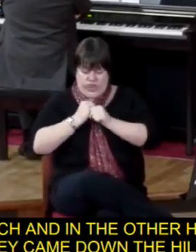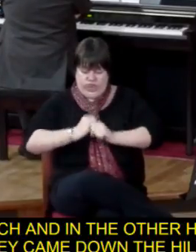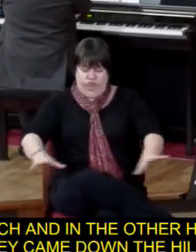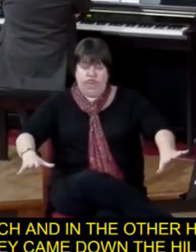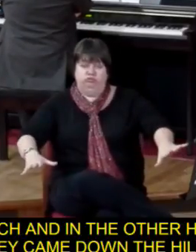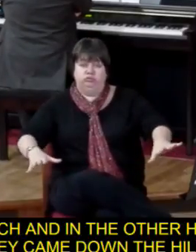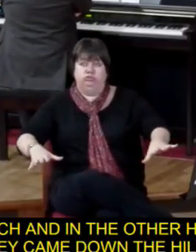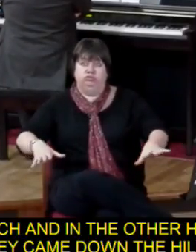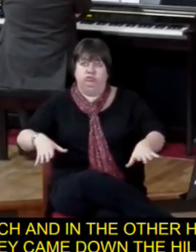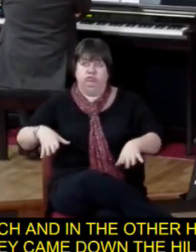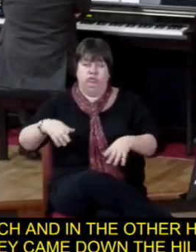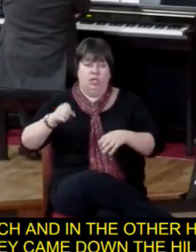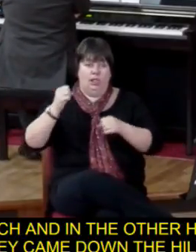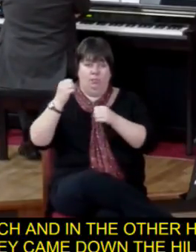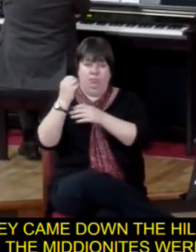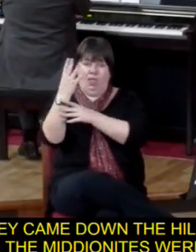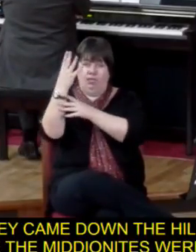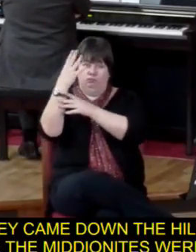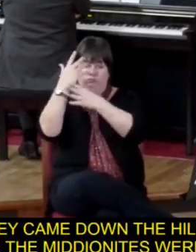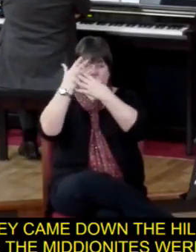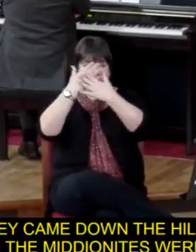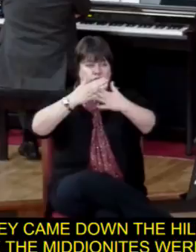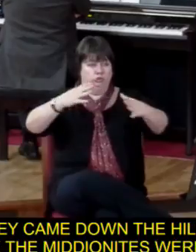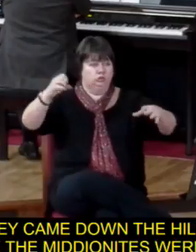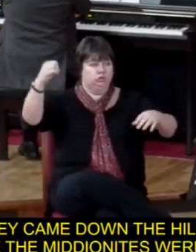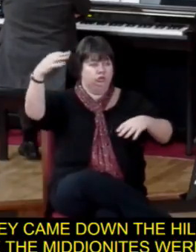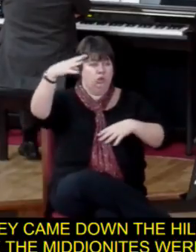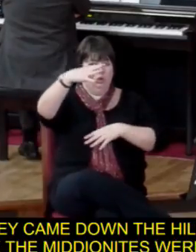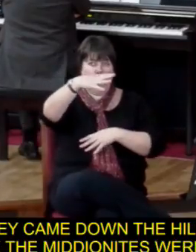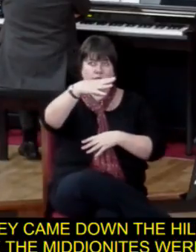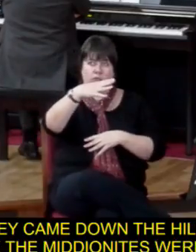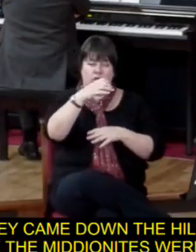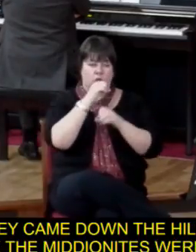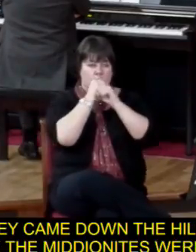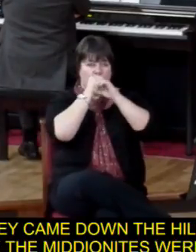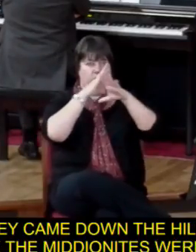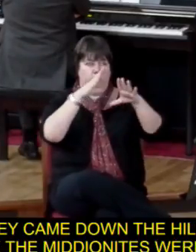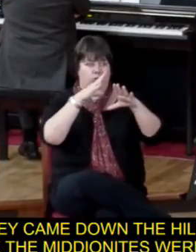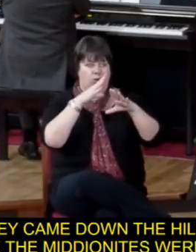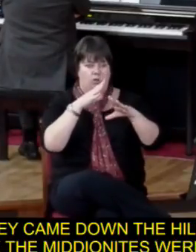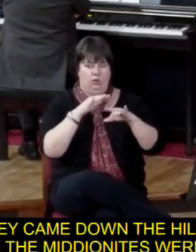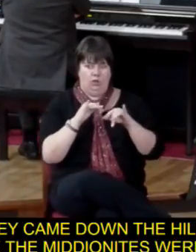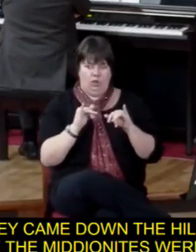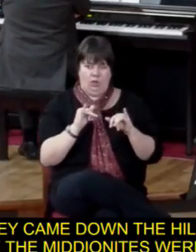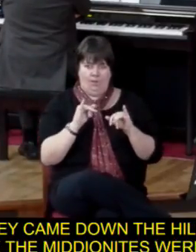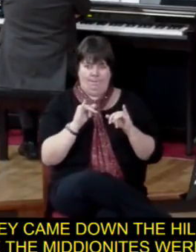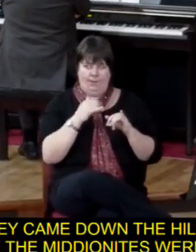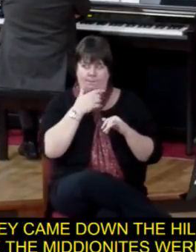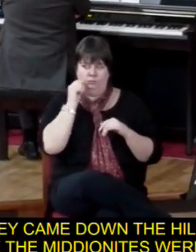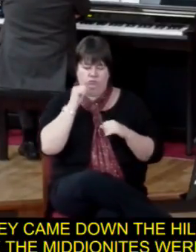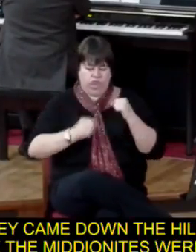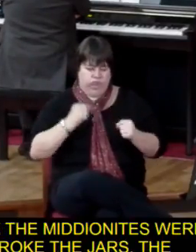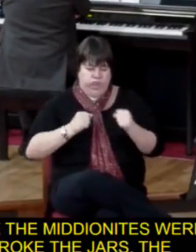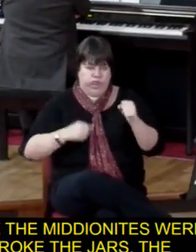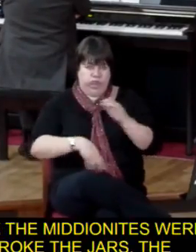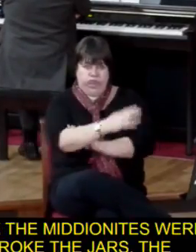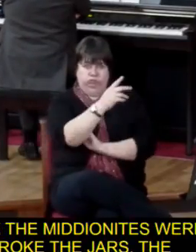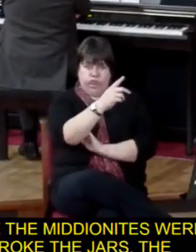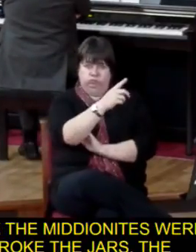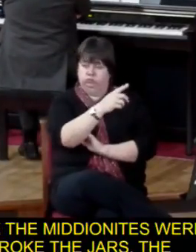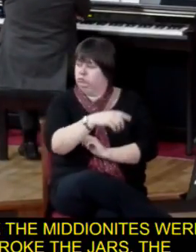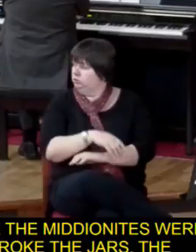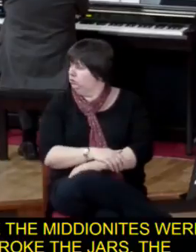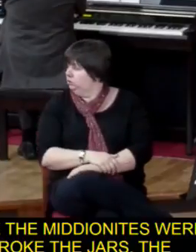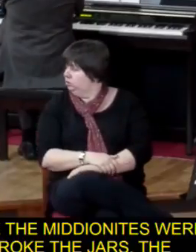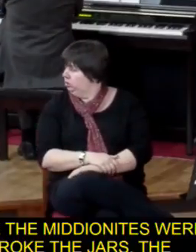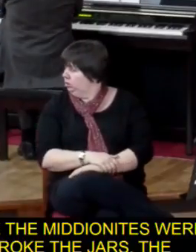light, they blew the trumpets, and the enemy all ran away because they were so frightened. Were you going to add